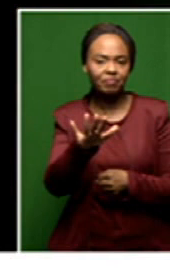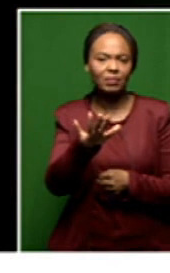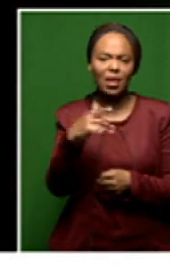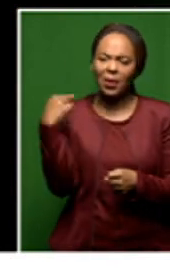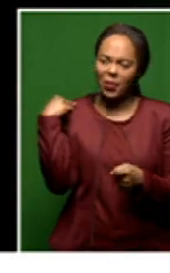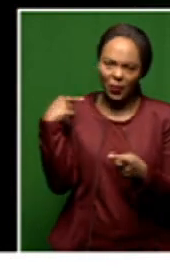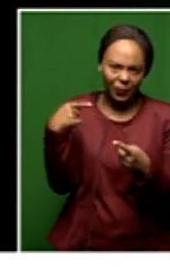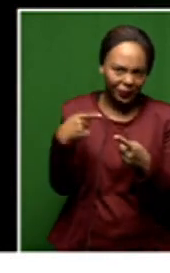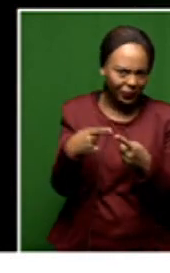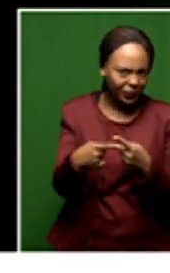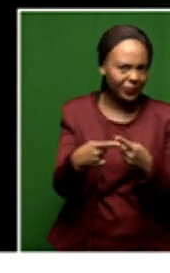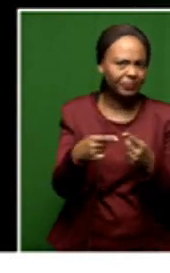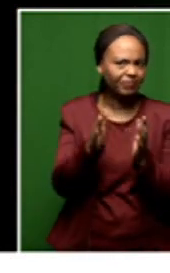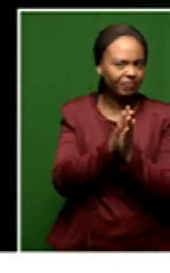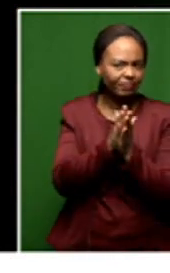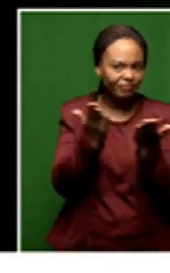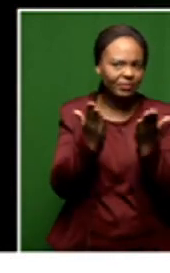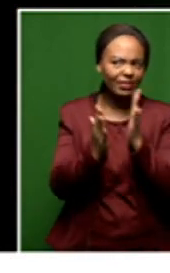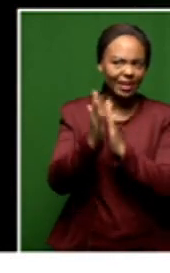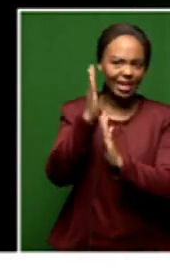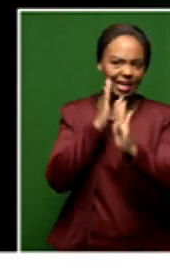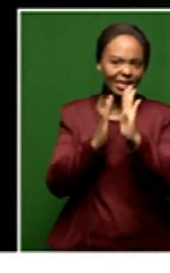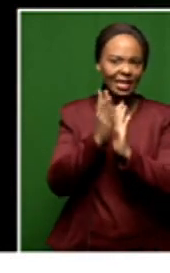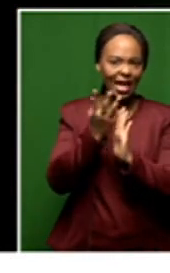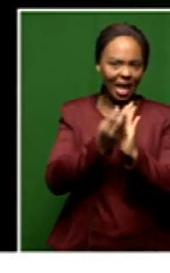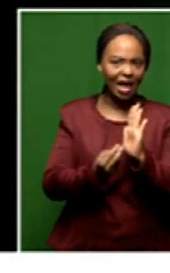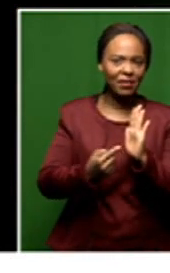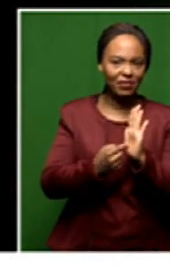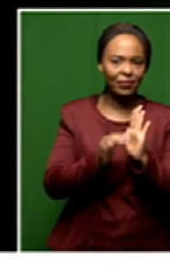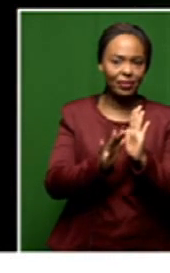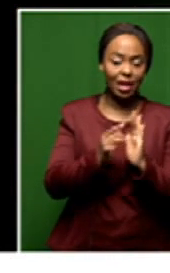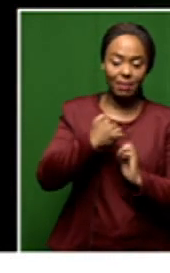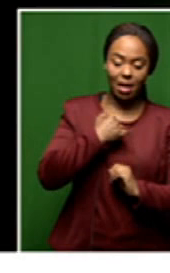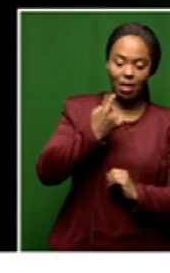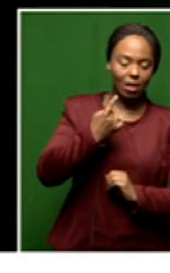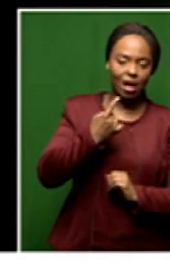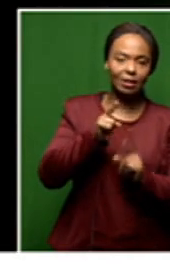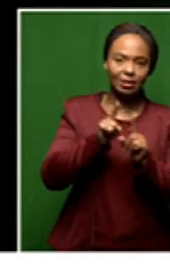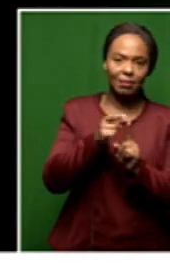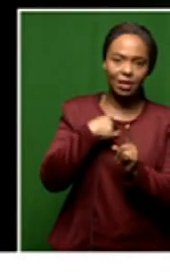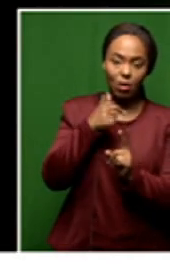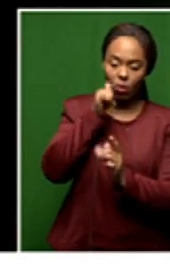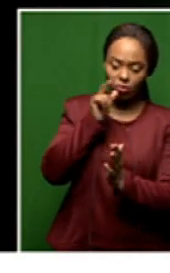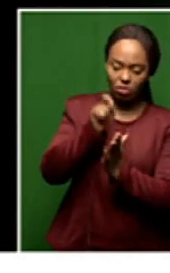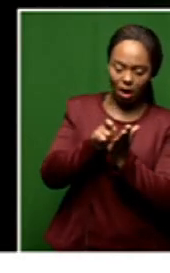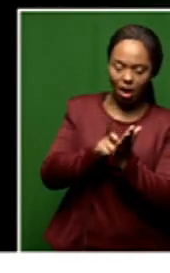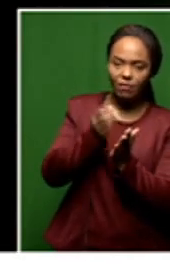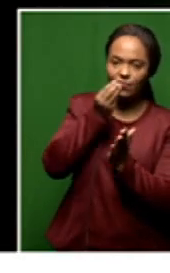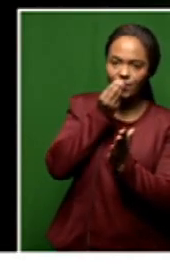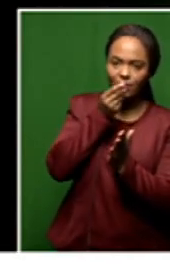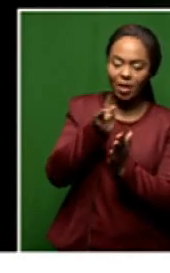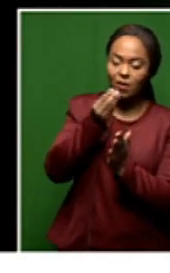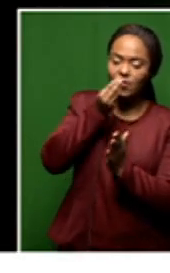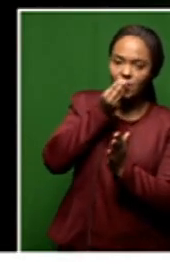book. It has got a long history behind it, not just for me, but also for the food that I write about. Our food has